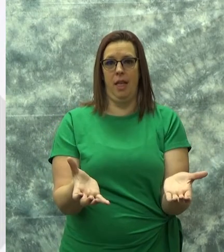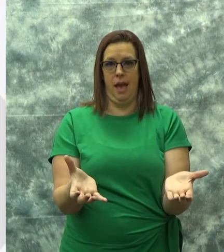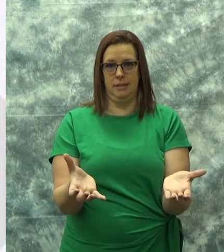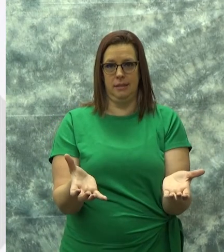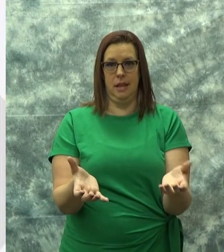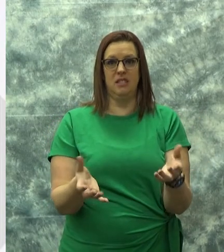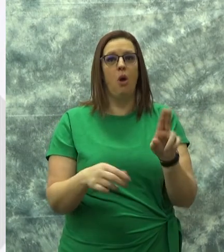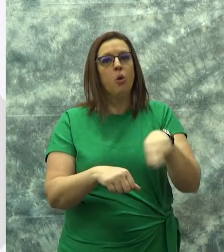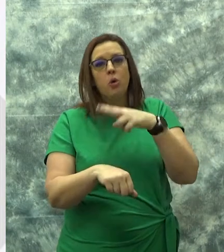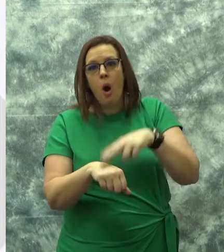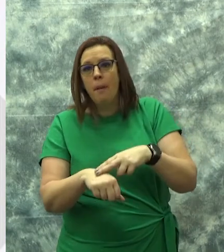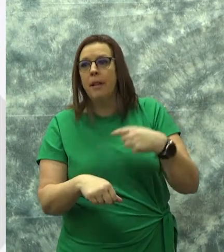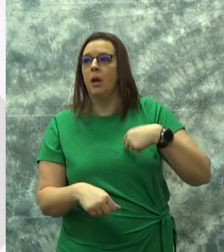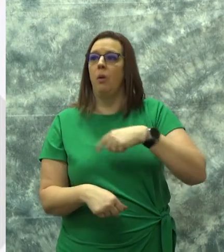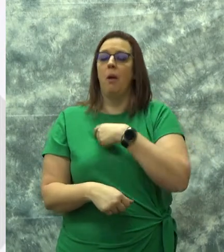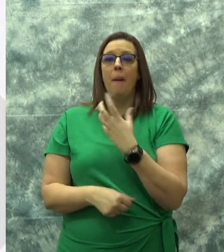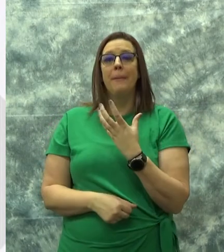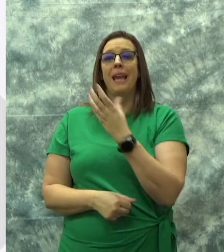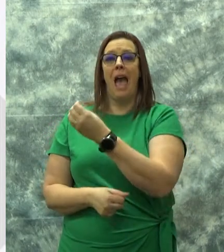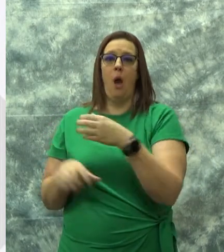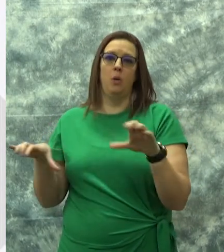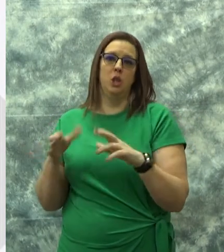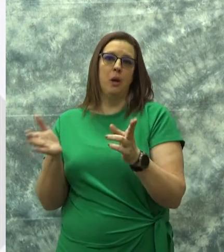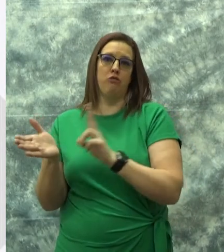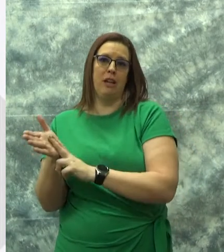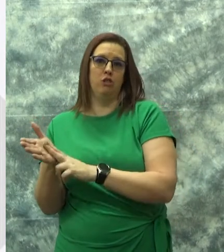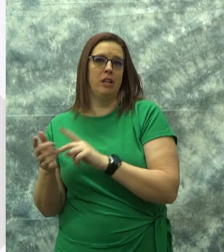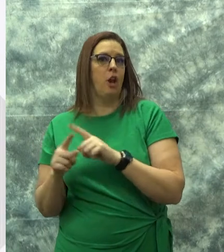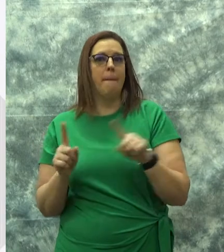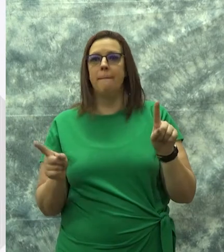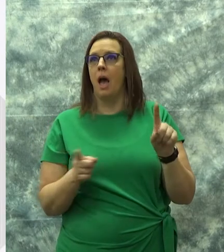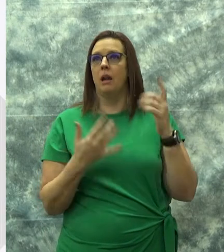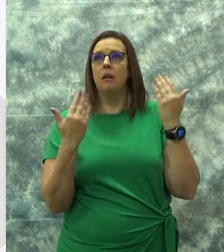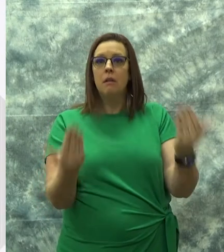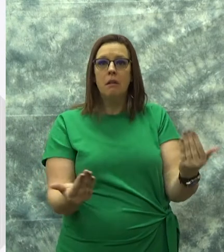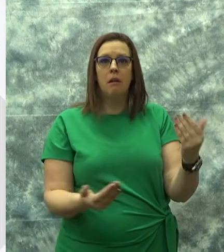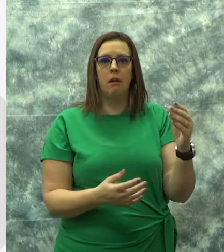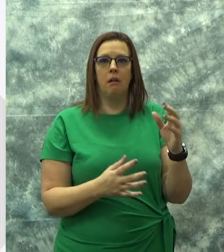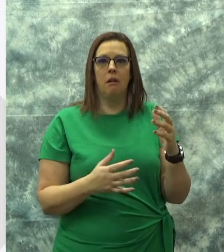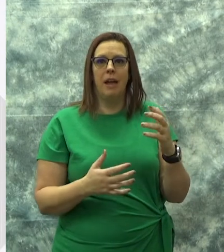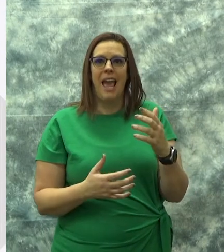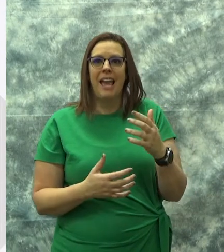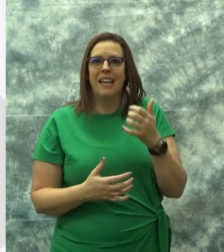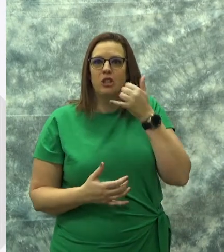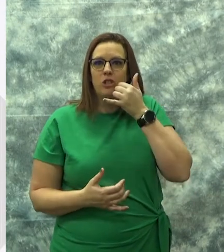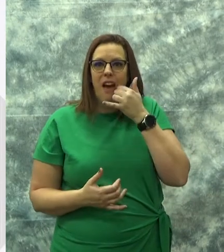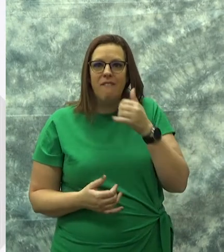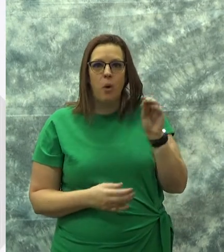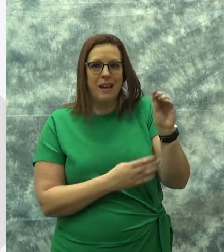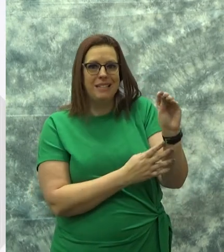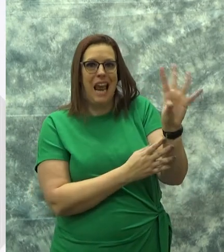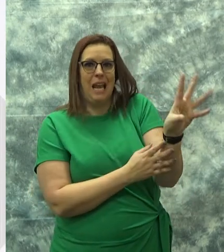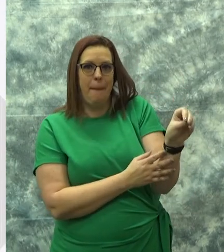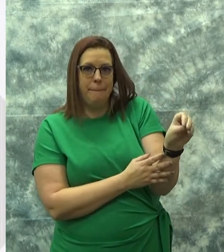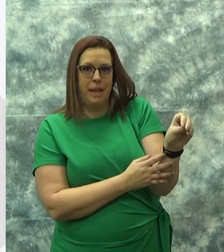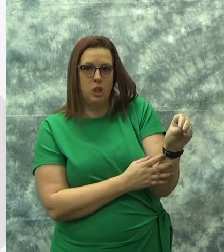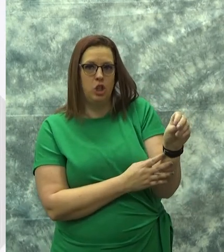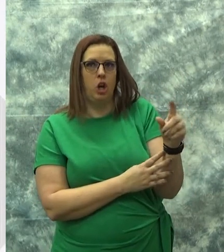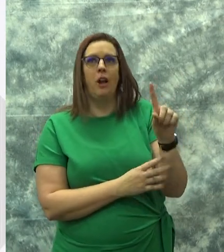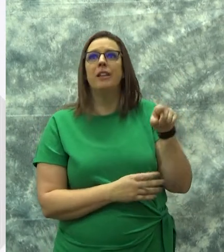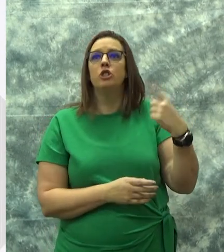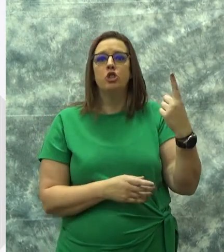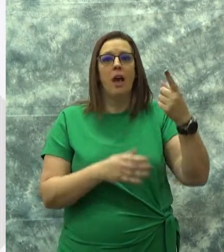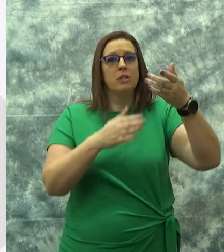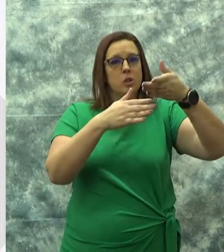course classes. Normally, we would be out in the lobby doing registration today. You can take a picture of this right now. Get your cell phone out if you want.